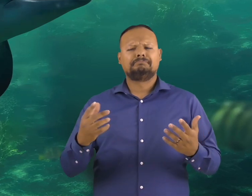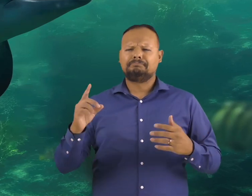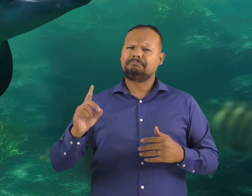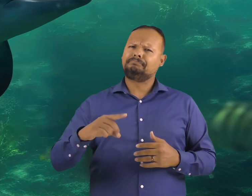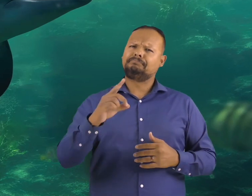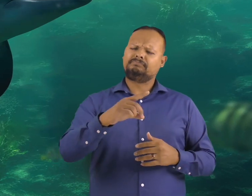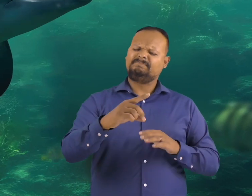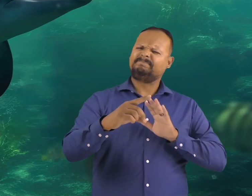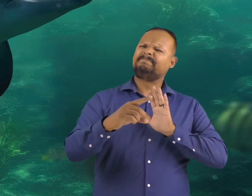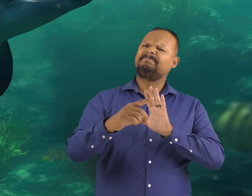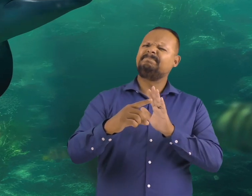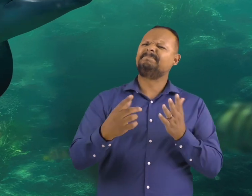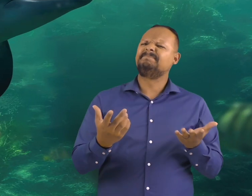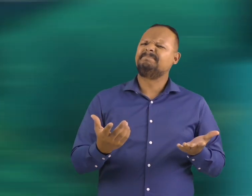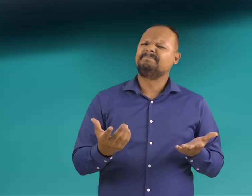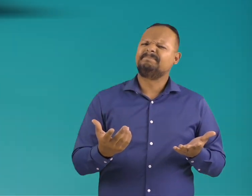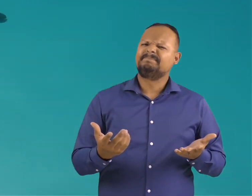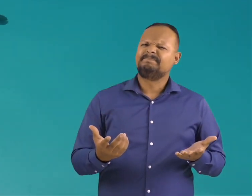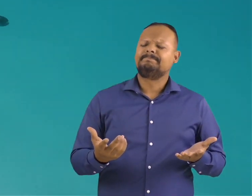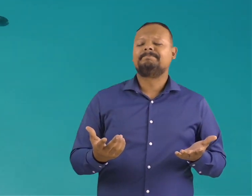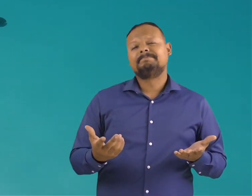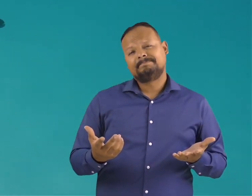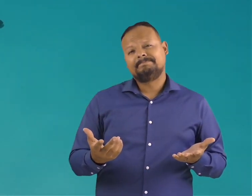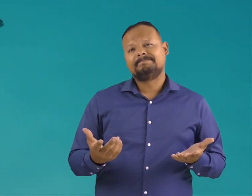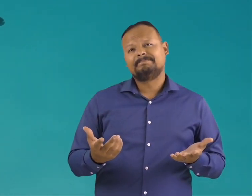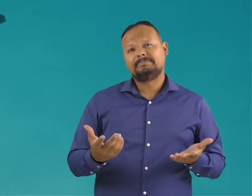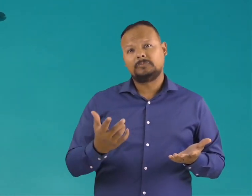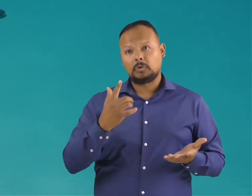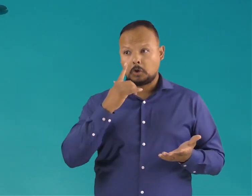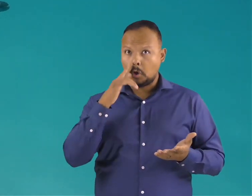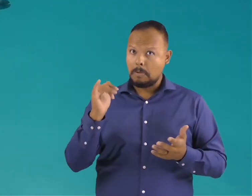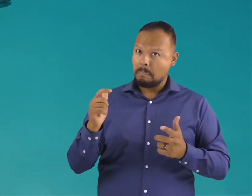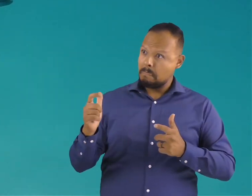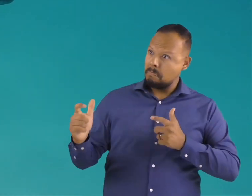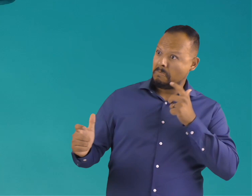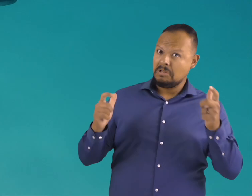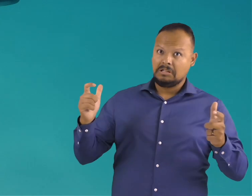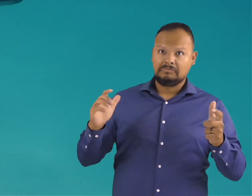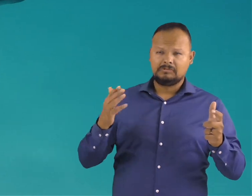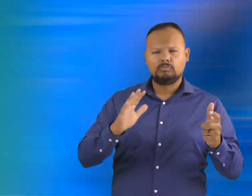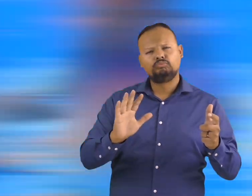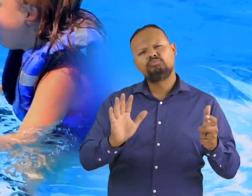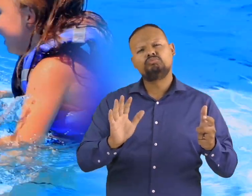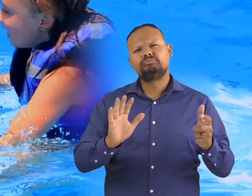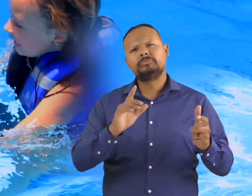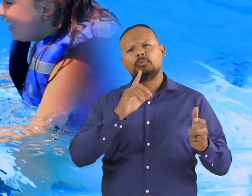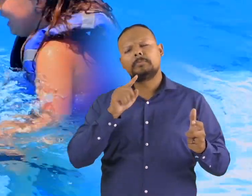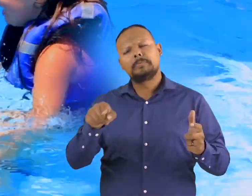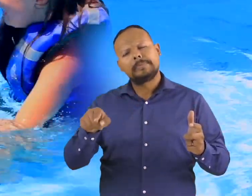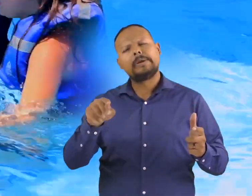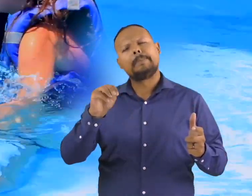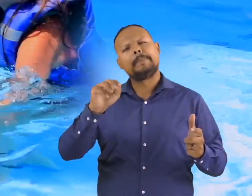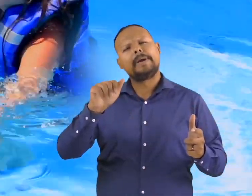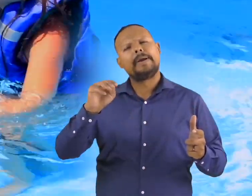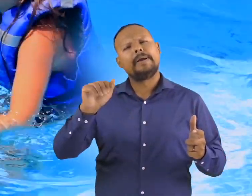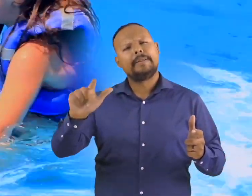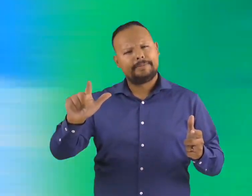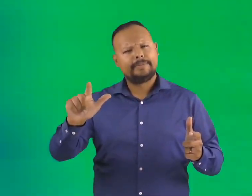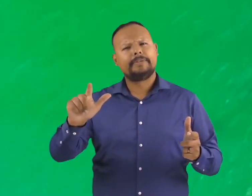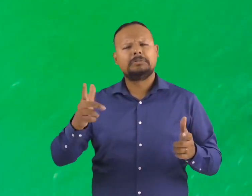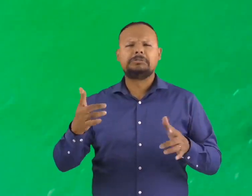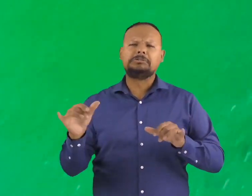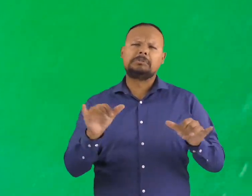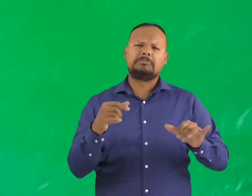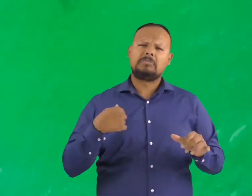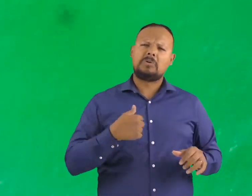are dolphins? While dolphins might look like giant fish, they are mammals just like us.